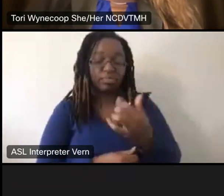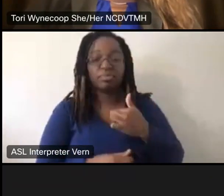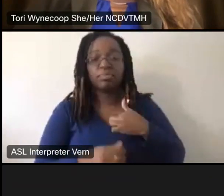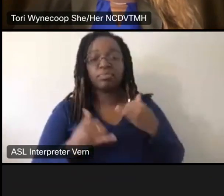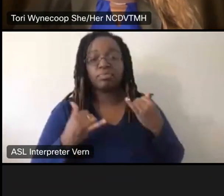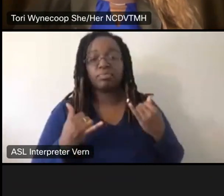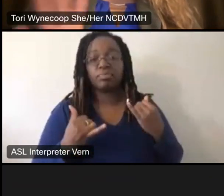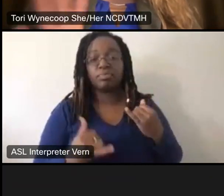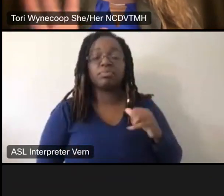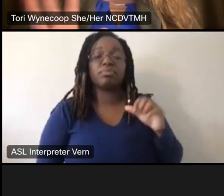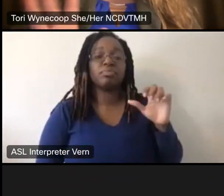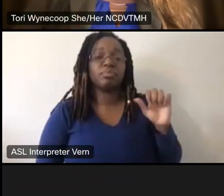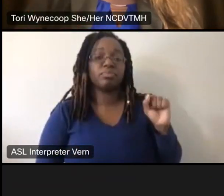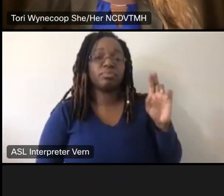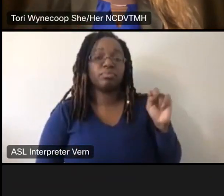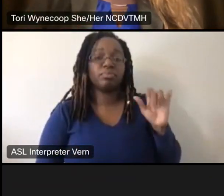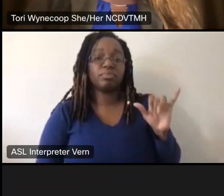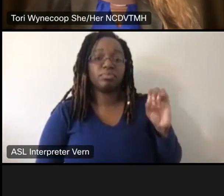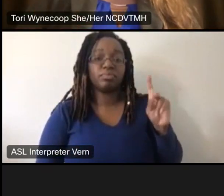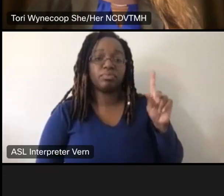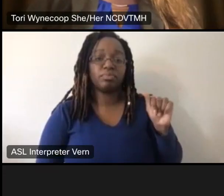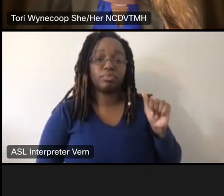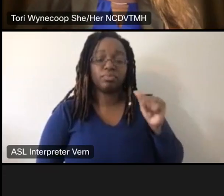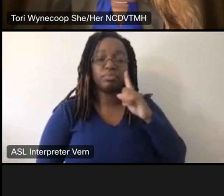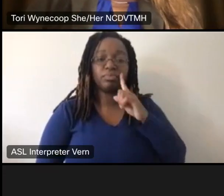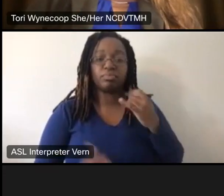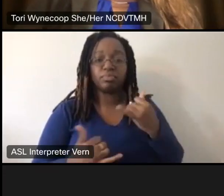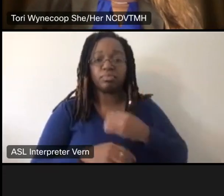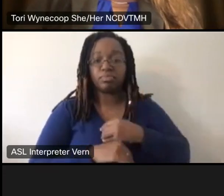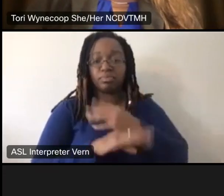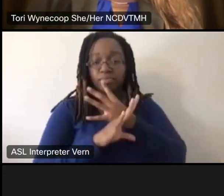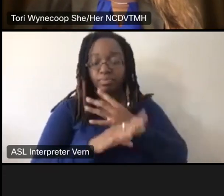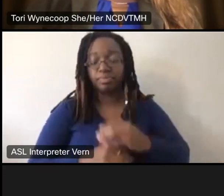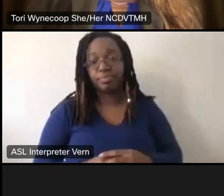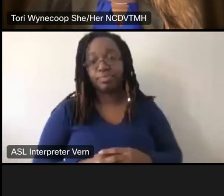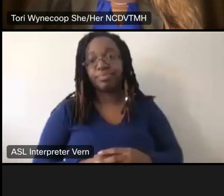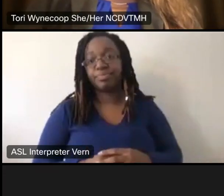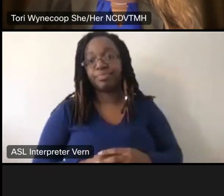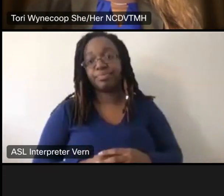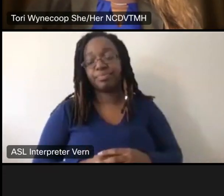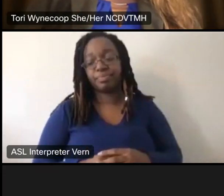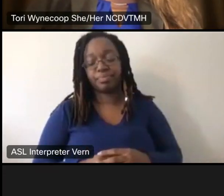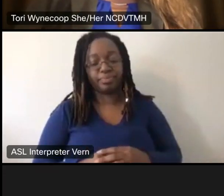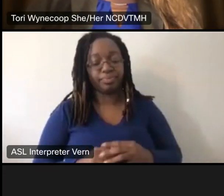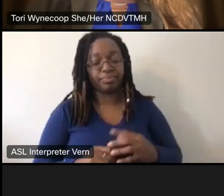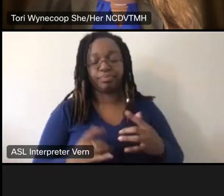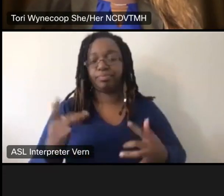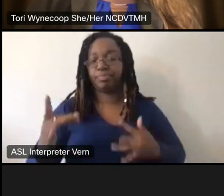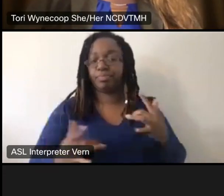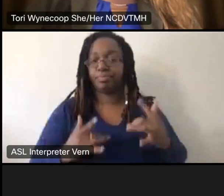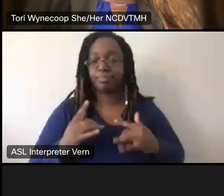Shawnee, Oklahoma, turning in for today's session. So I am so excited to hear more about